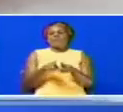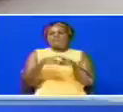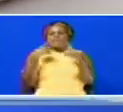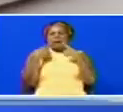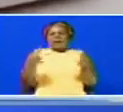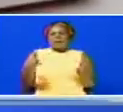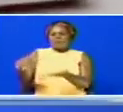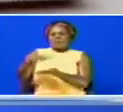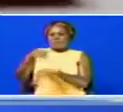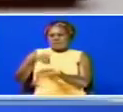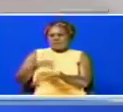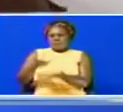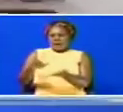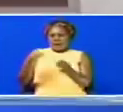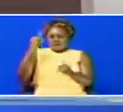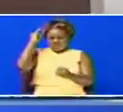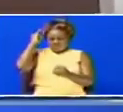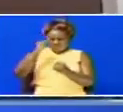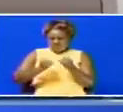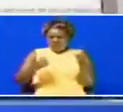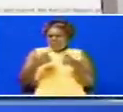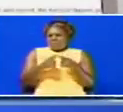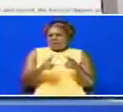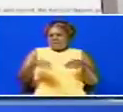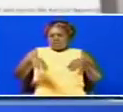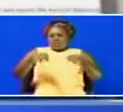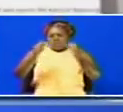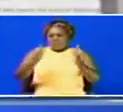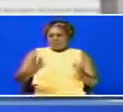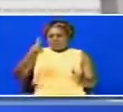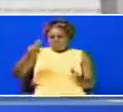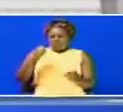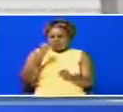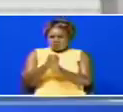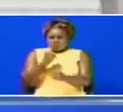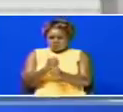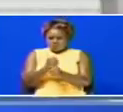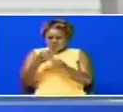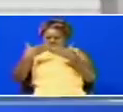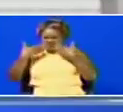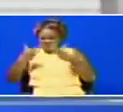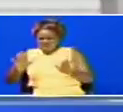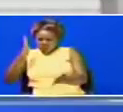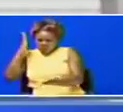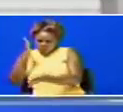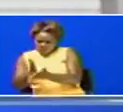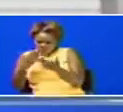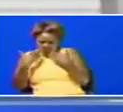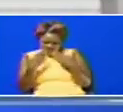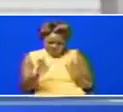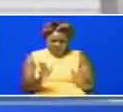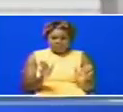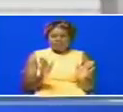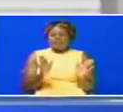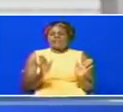polling centres, those results are final. But what Chebukati will have to do, once those results have been verified, once they have been